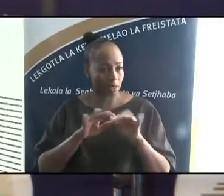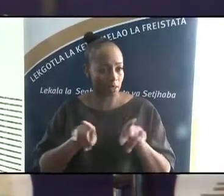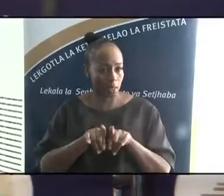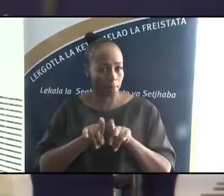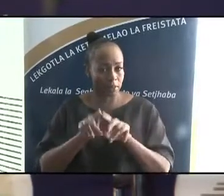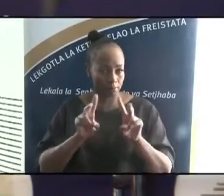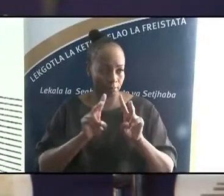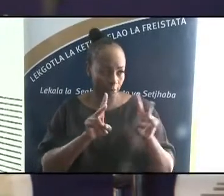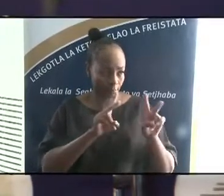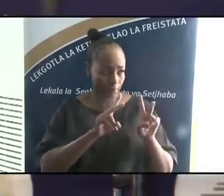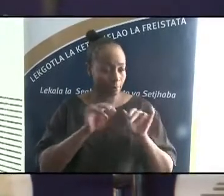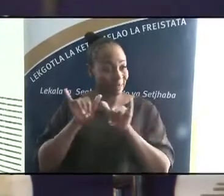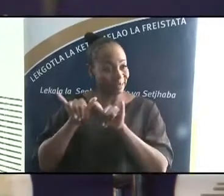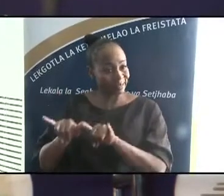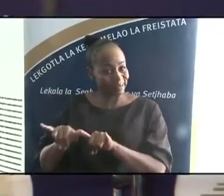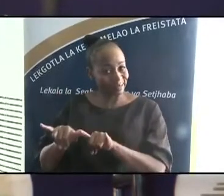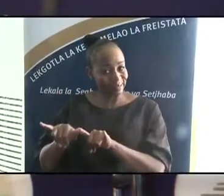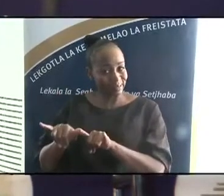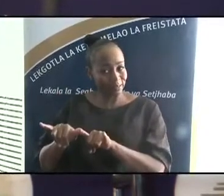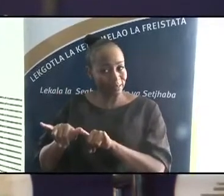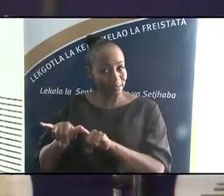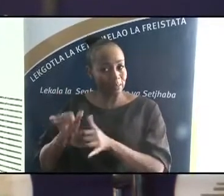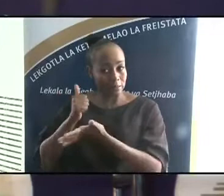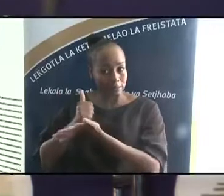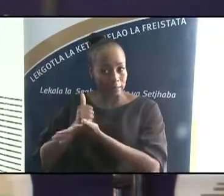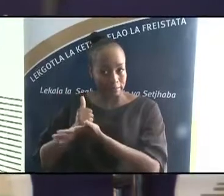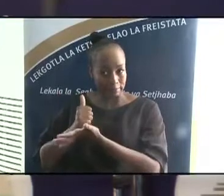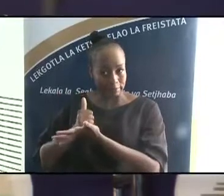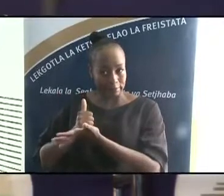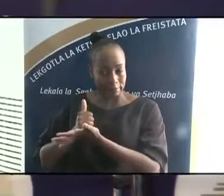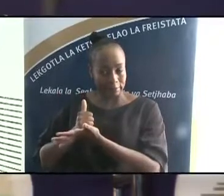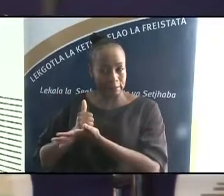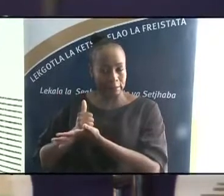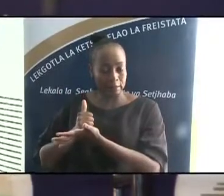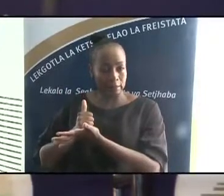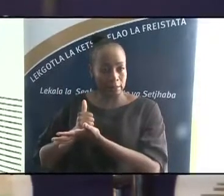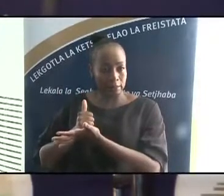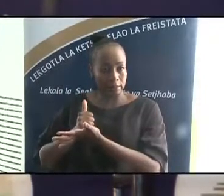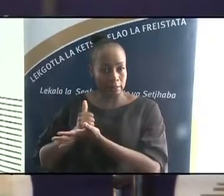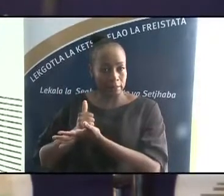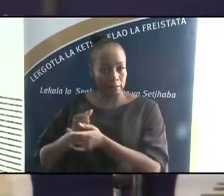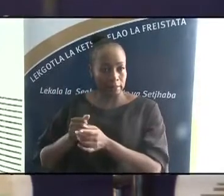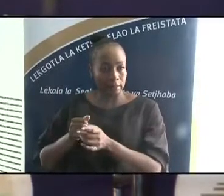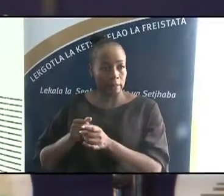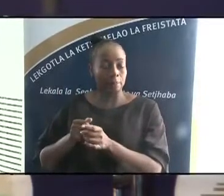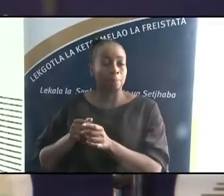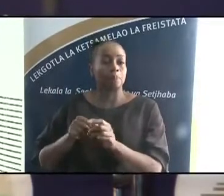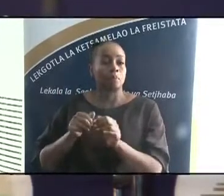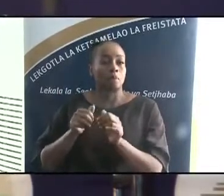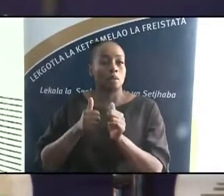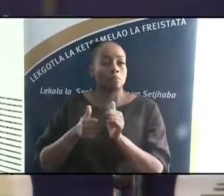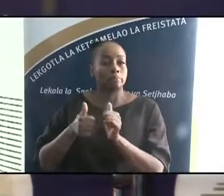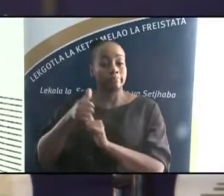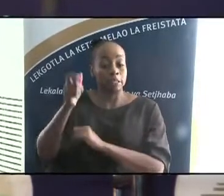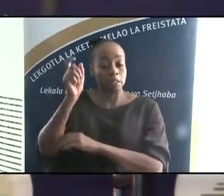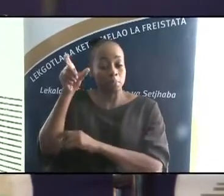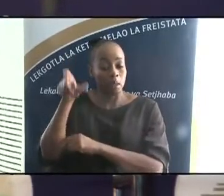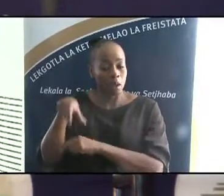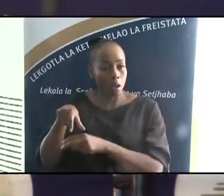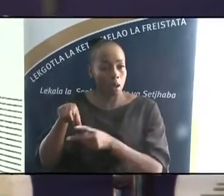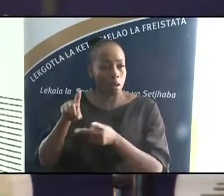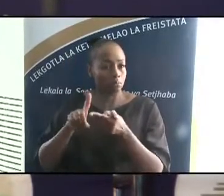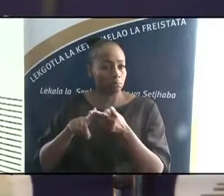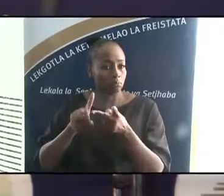should remain standing at their located seats as the Sergeant at Arms, the Honourable Speaker, and